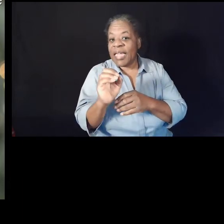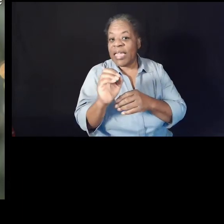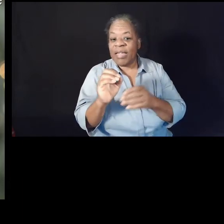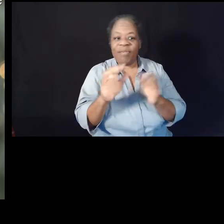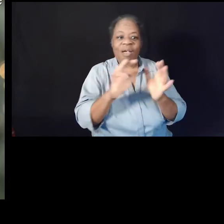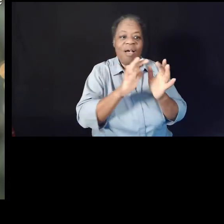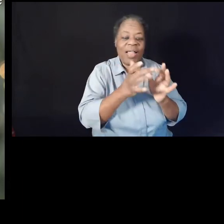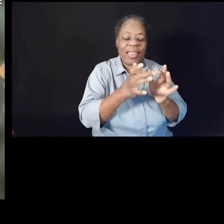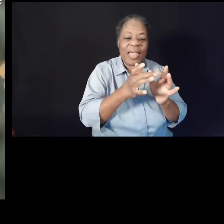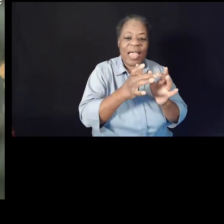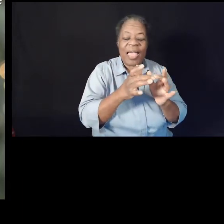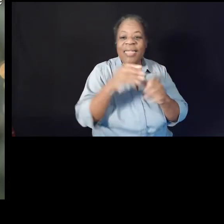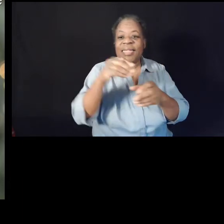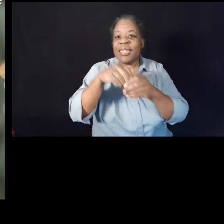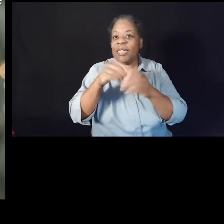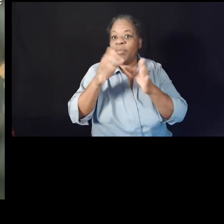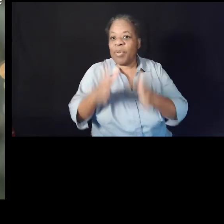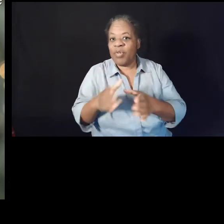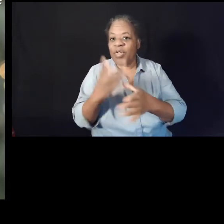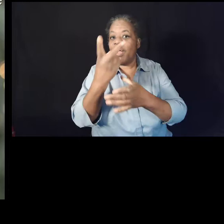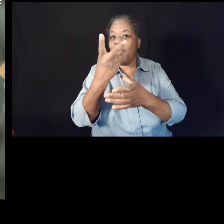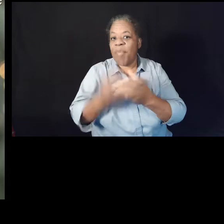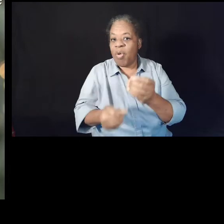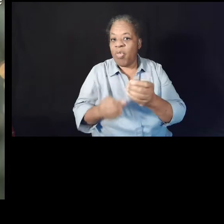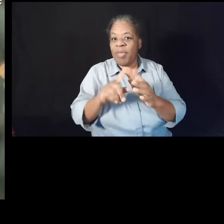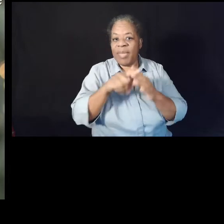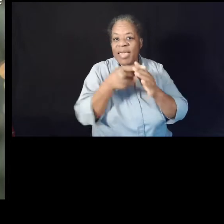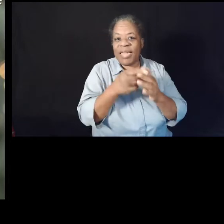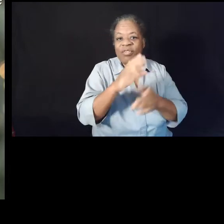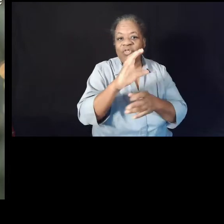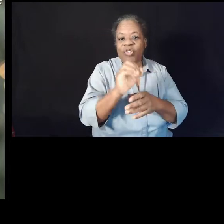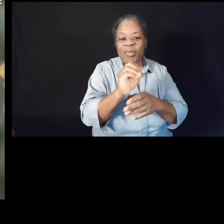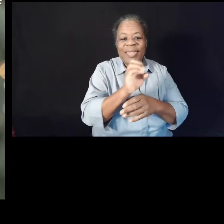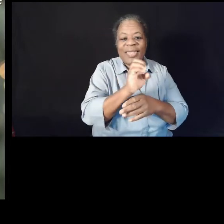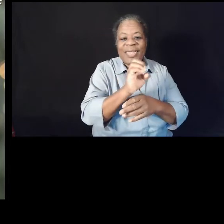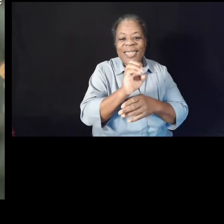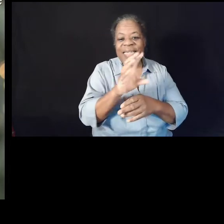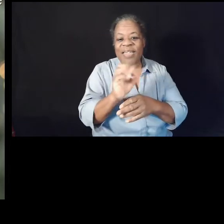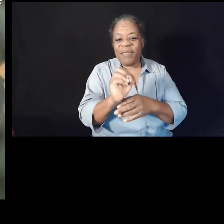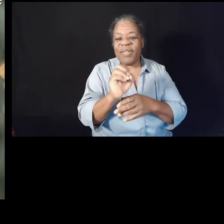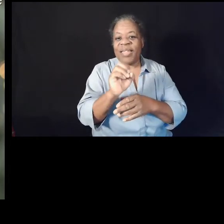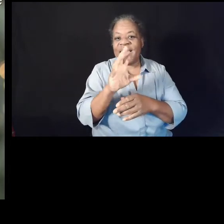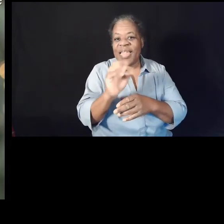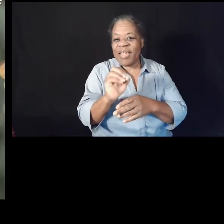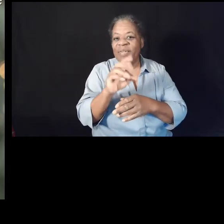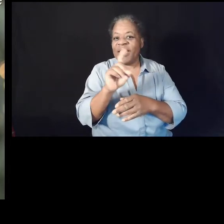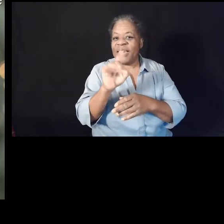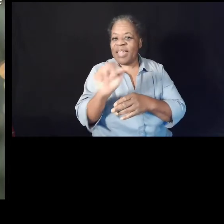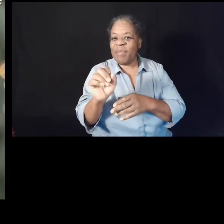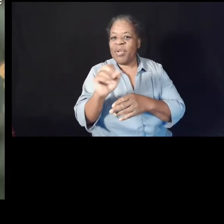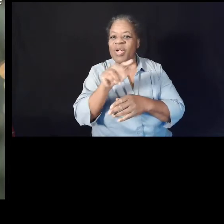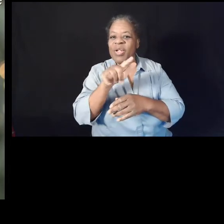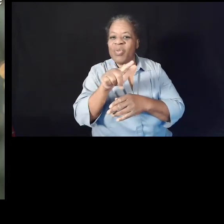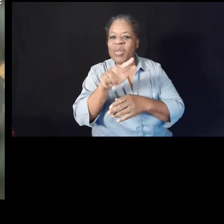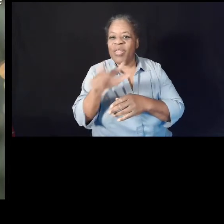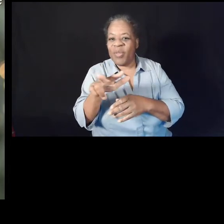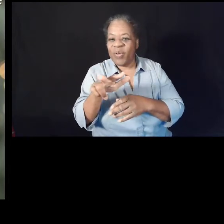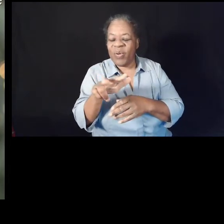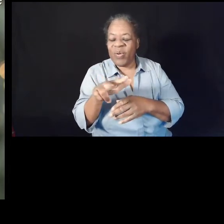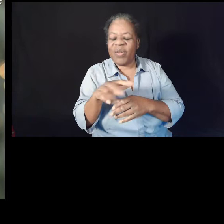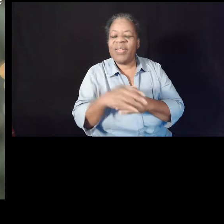and in-person, beginning with Christmas Eve Eve on December 23rd. Again, you can check the website for